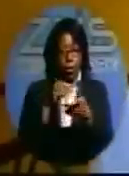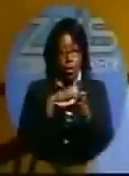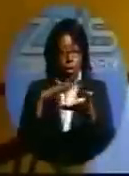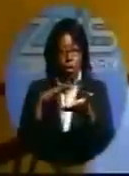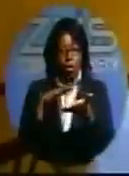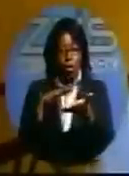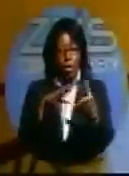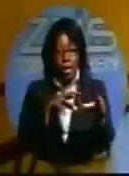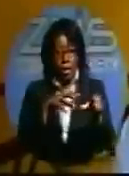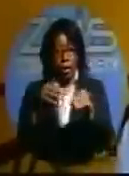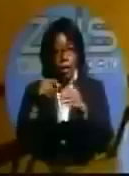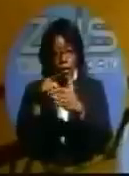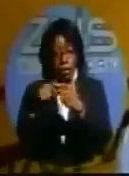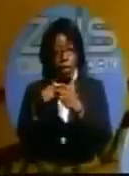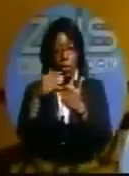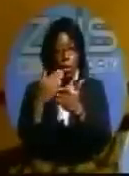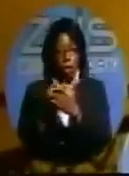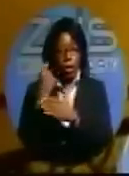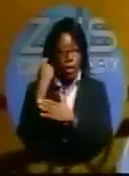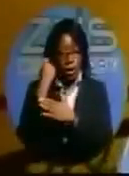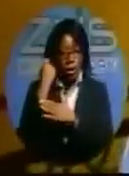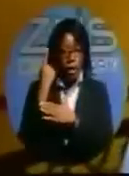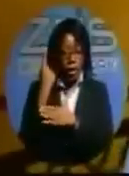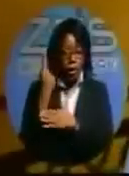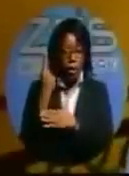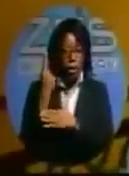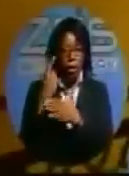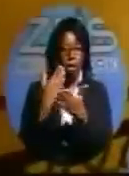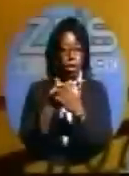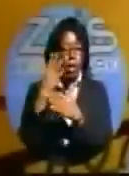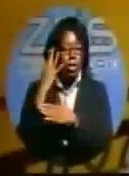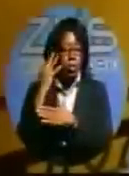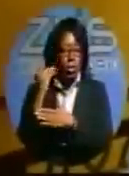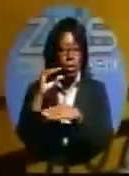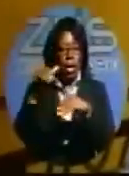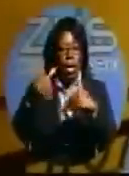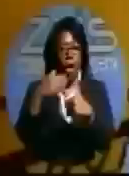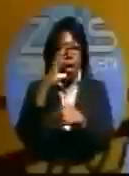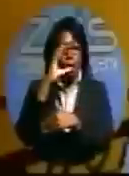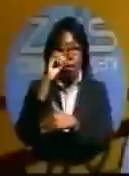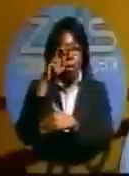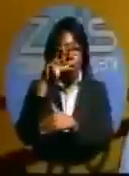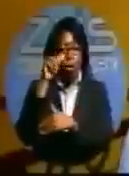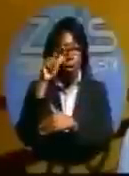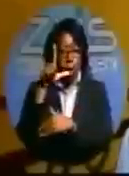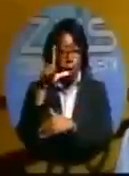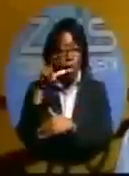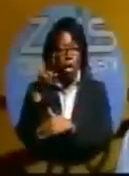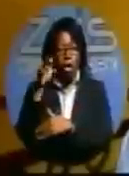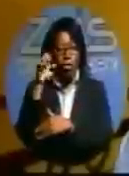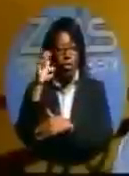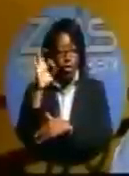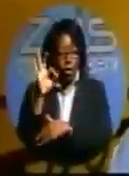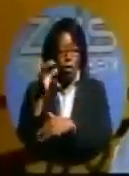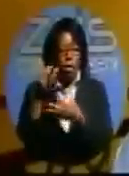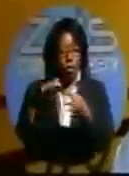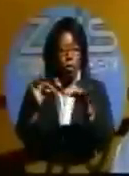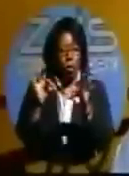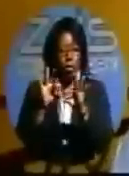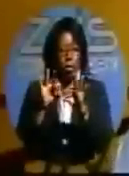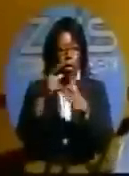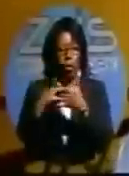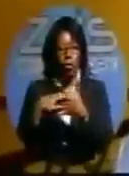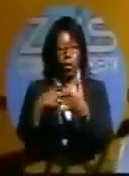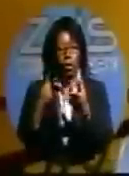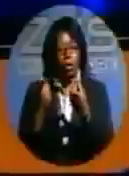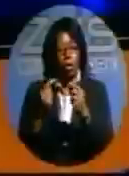this experience with a really good understanding of how coral reefs are important, how humans impact coral reefs, and then also what we can do